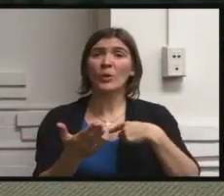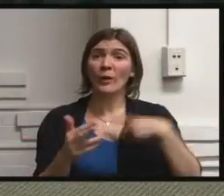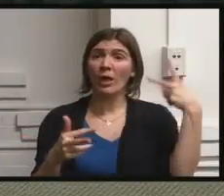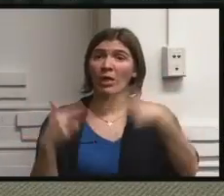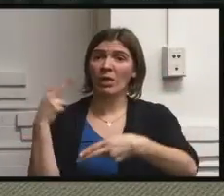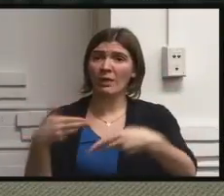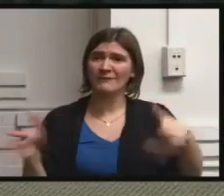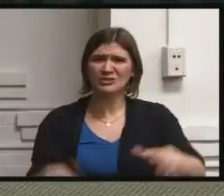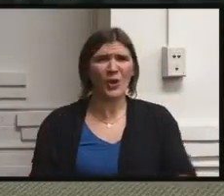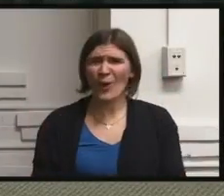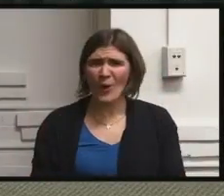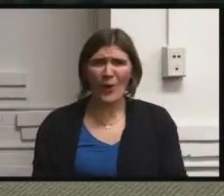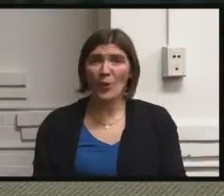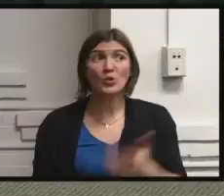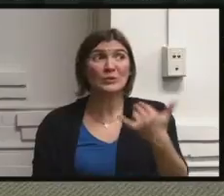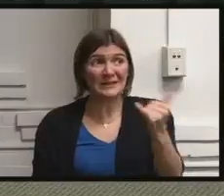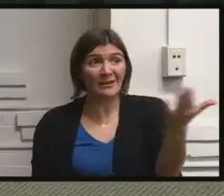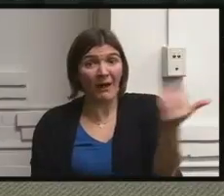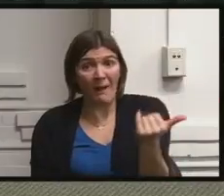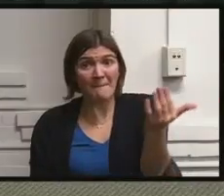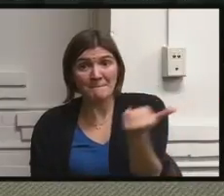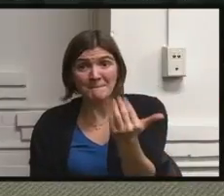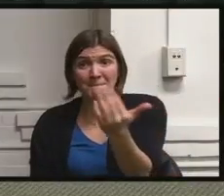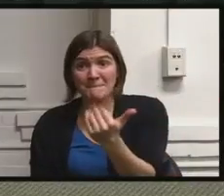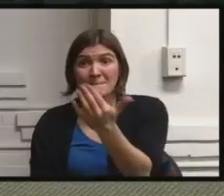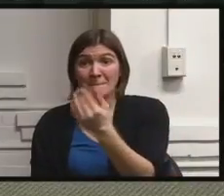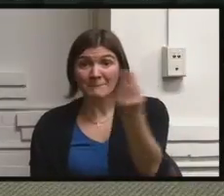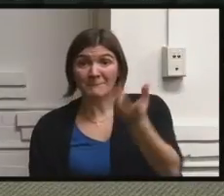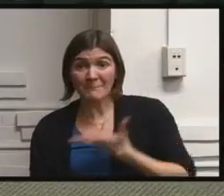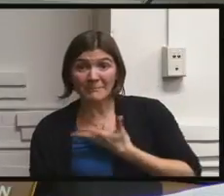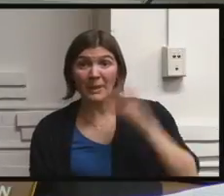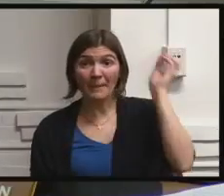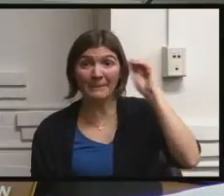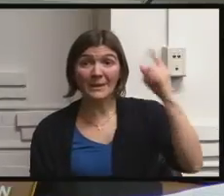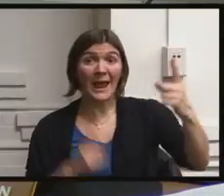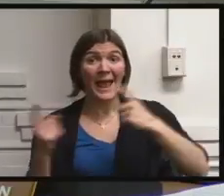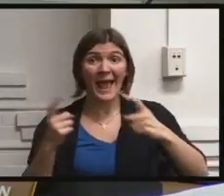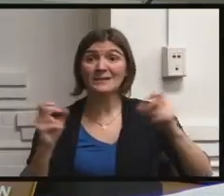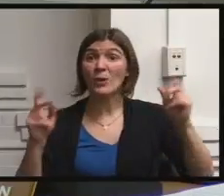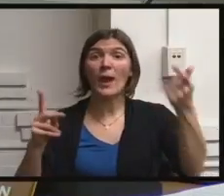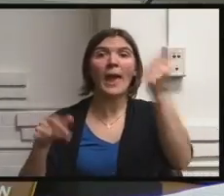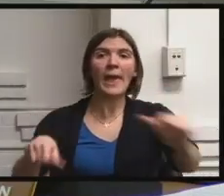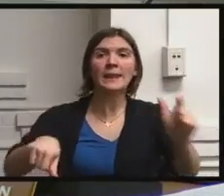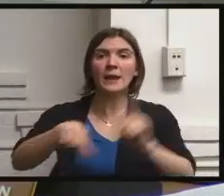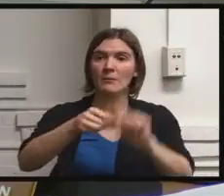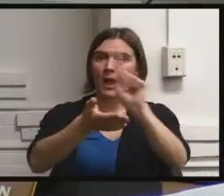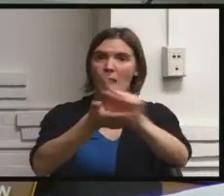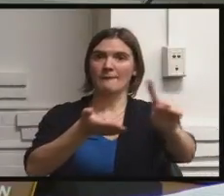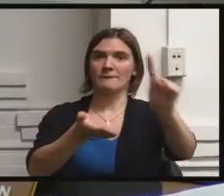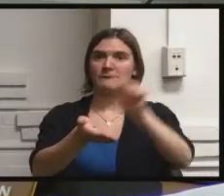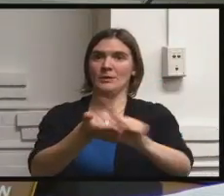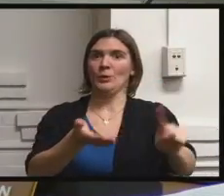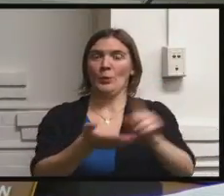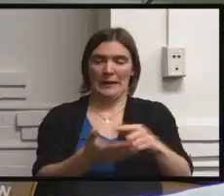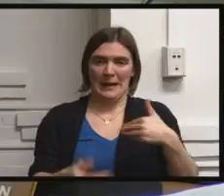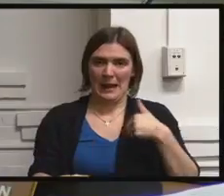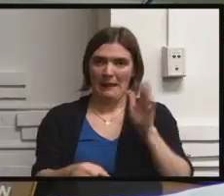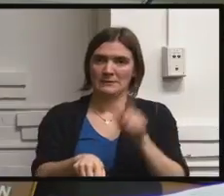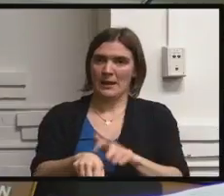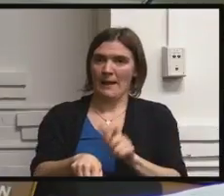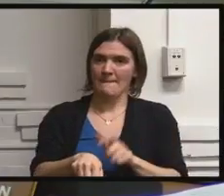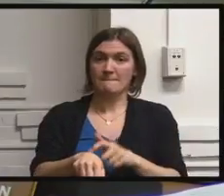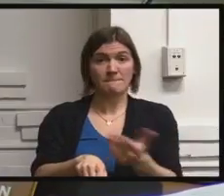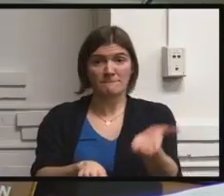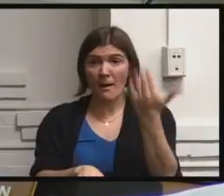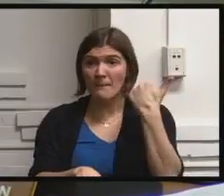opportunities for people to come in and say what they want or think or ask questions is going to be there for just week after week after week until town meeting.